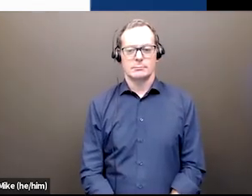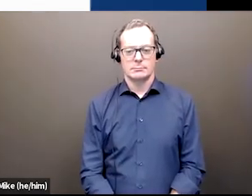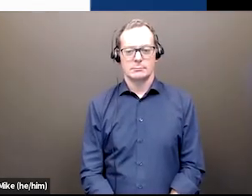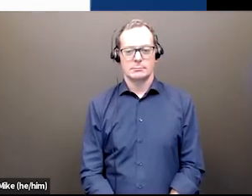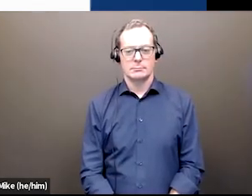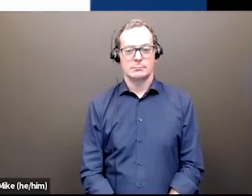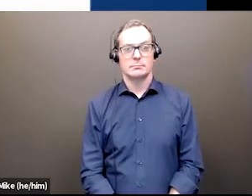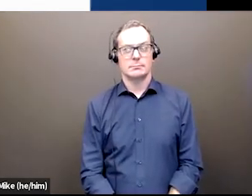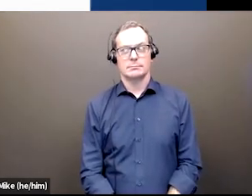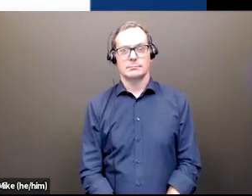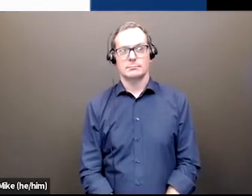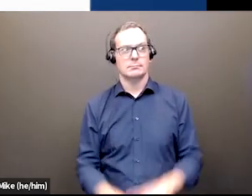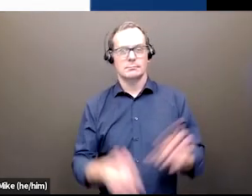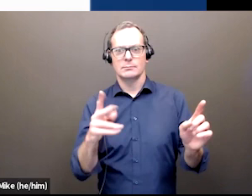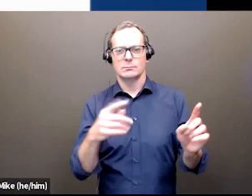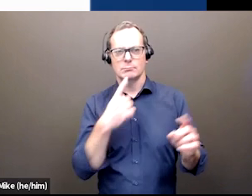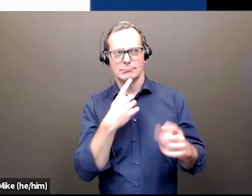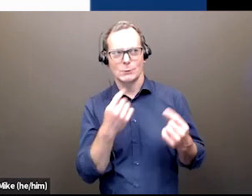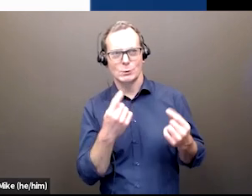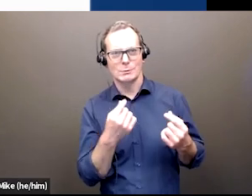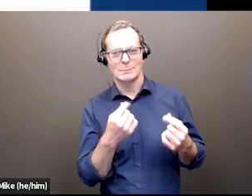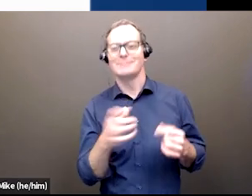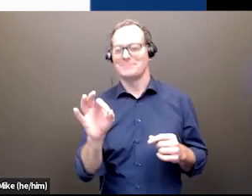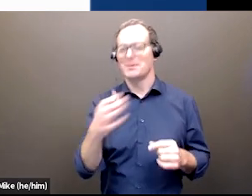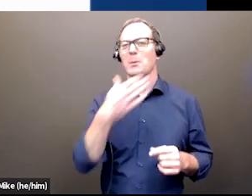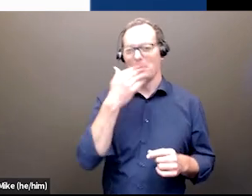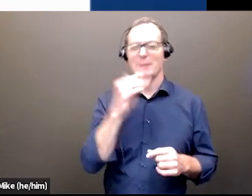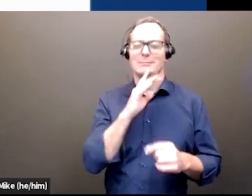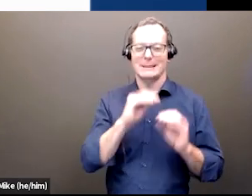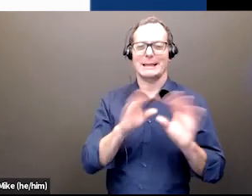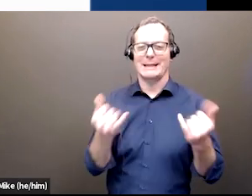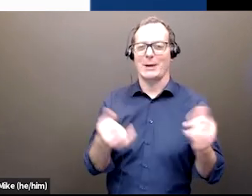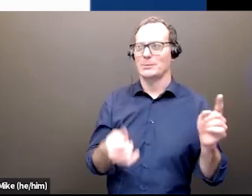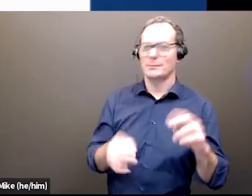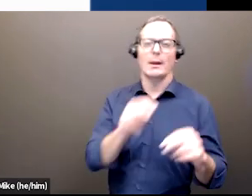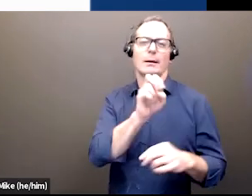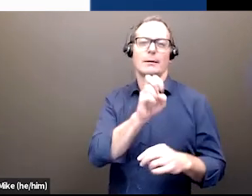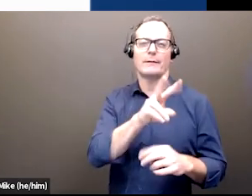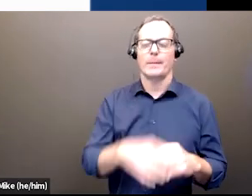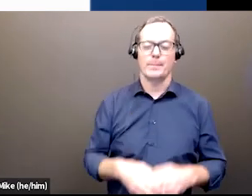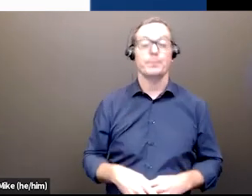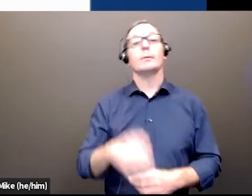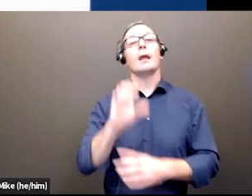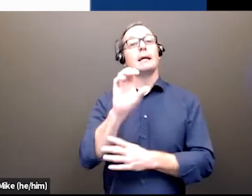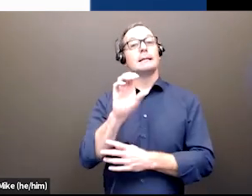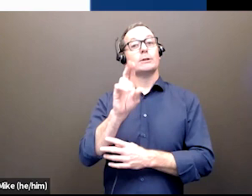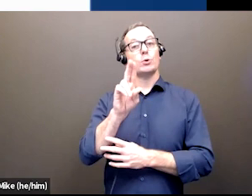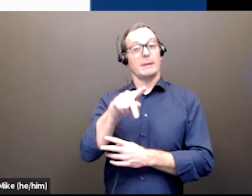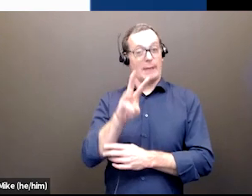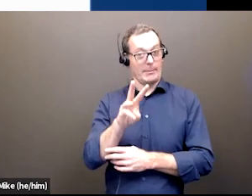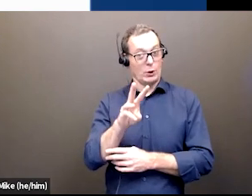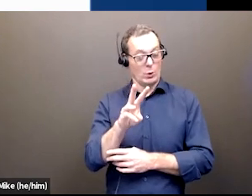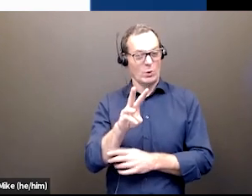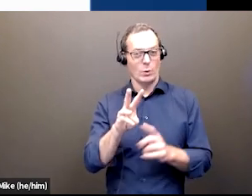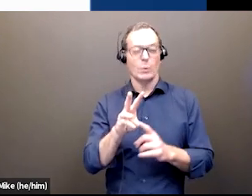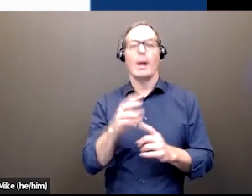Okay. What should I do now? Yep, that's good. That's good. That's good. Yeah. CUPW members in the Special Needs and Moving